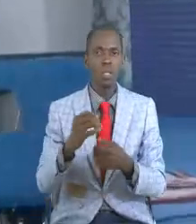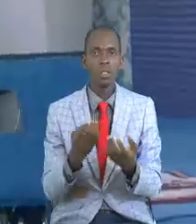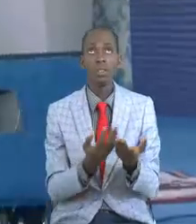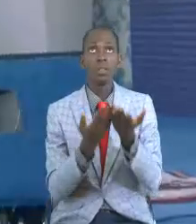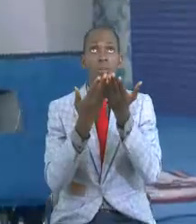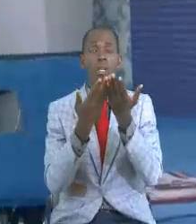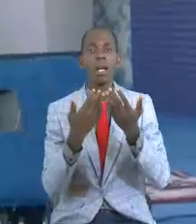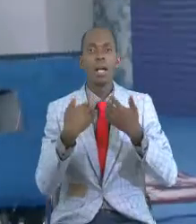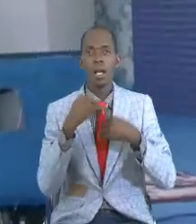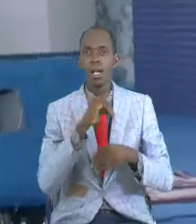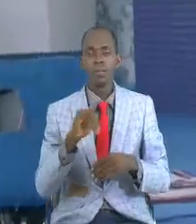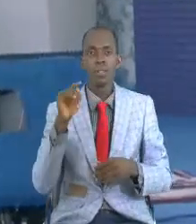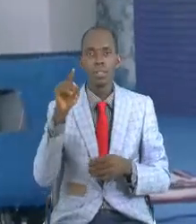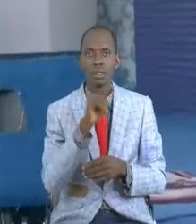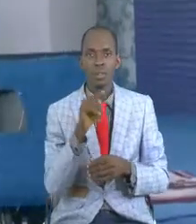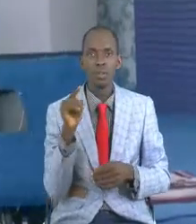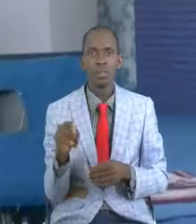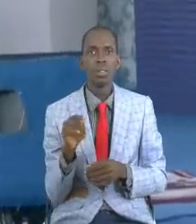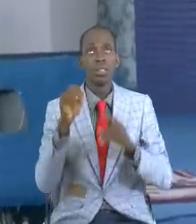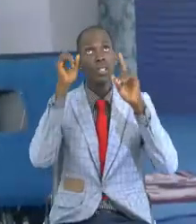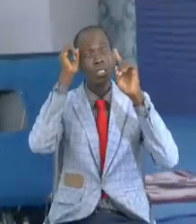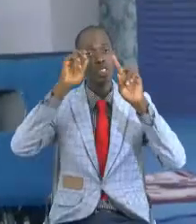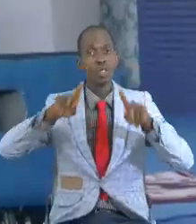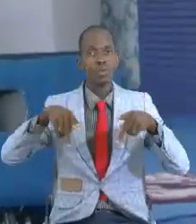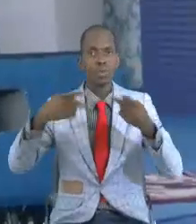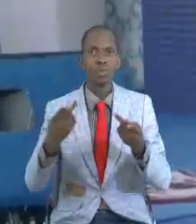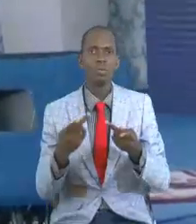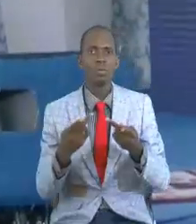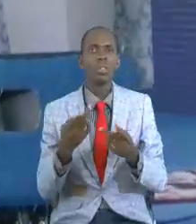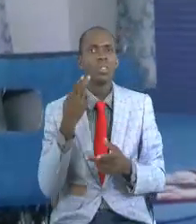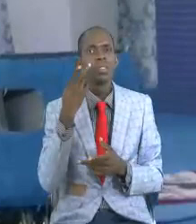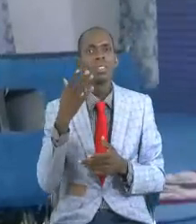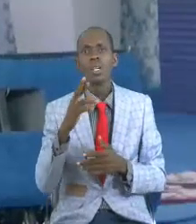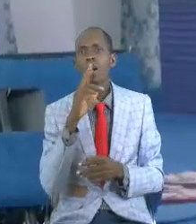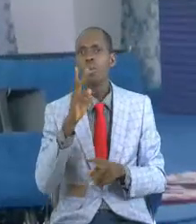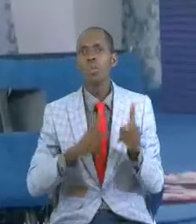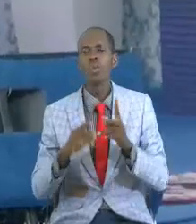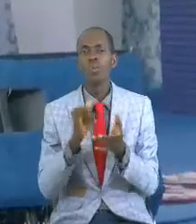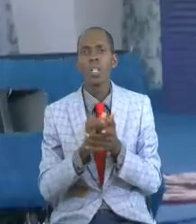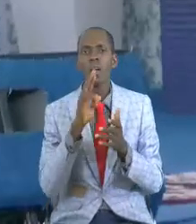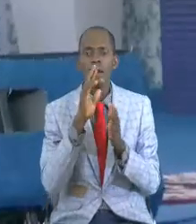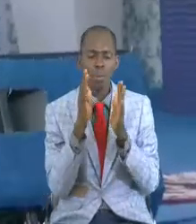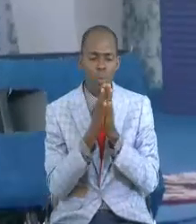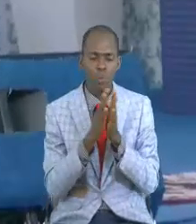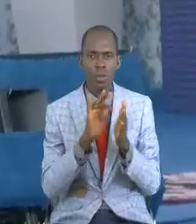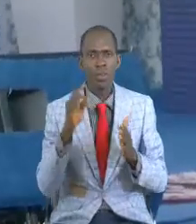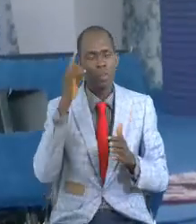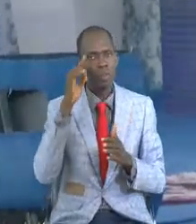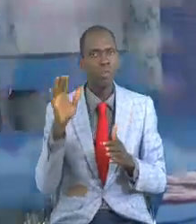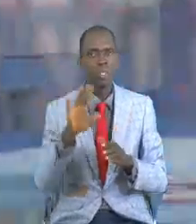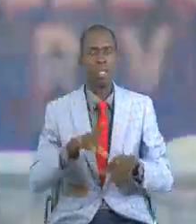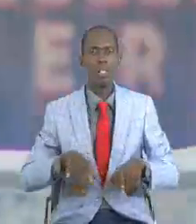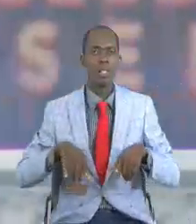having therefore its provision. There are people who are praying for their lifetime,